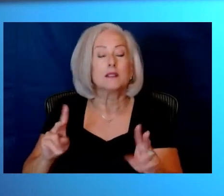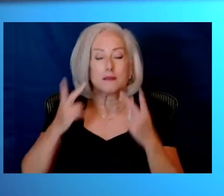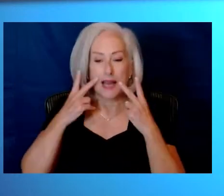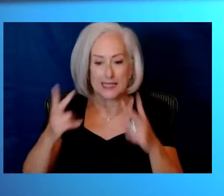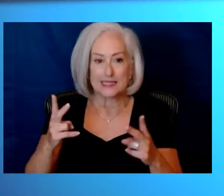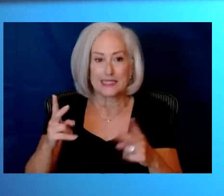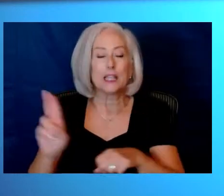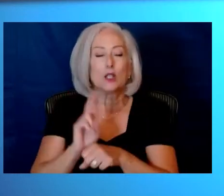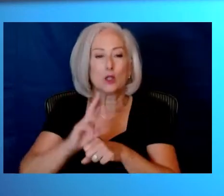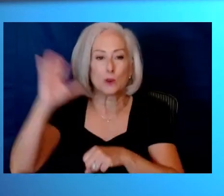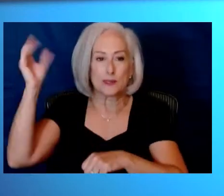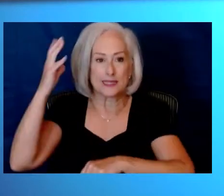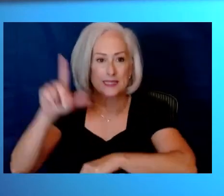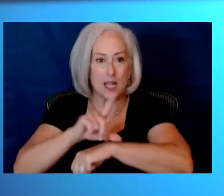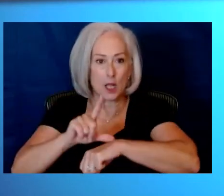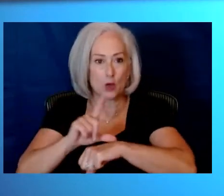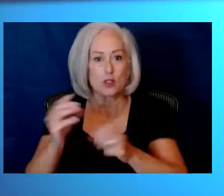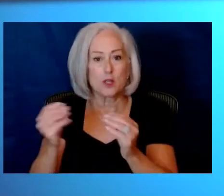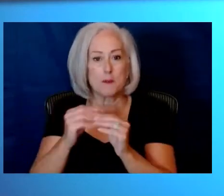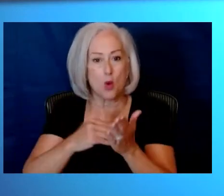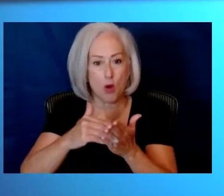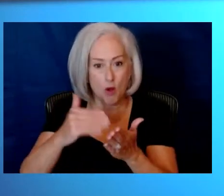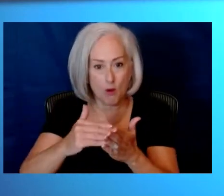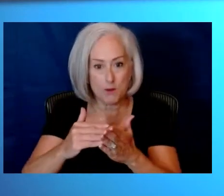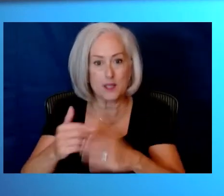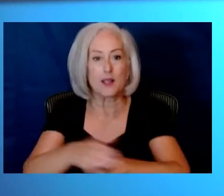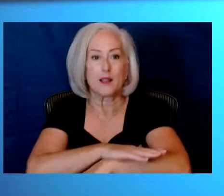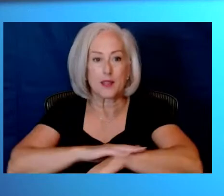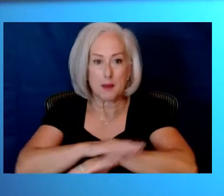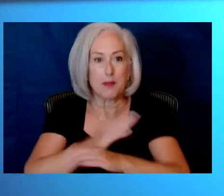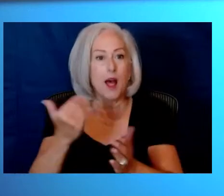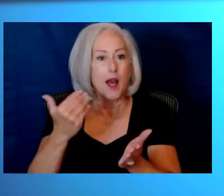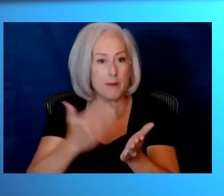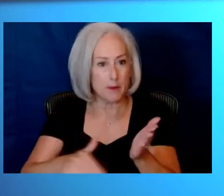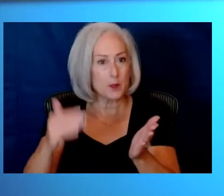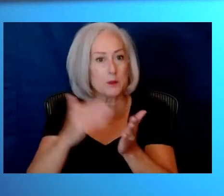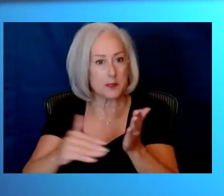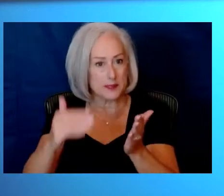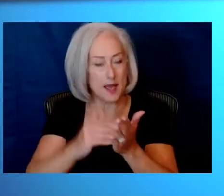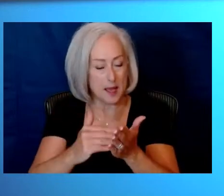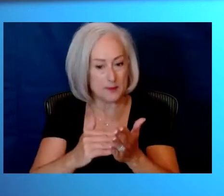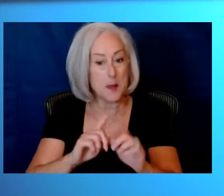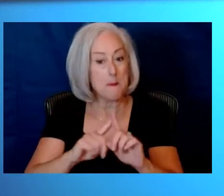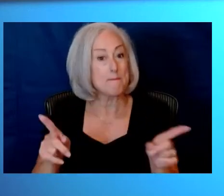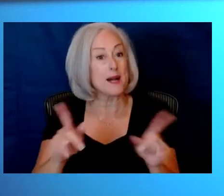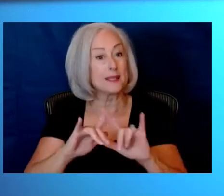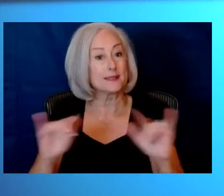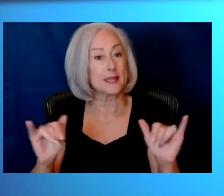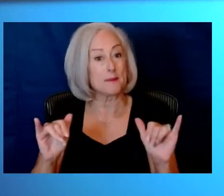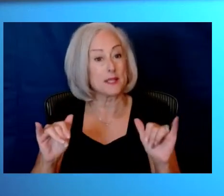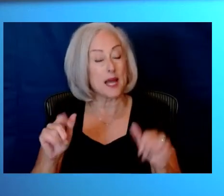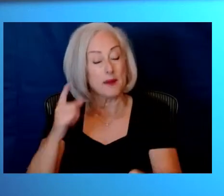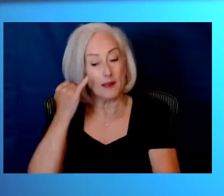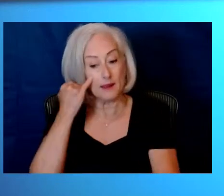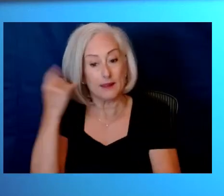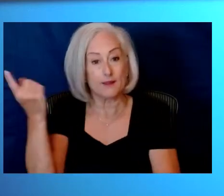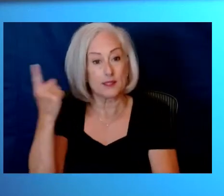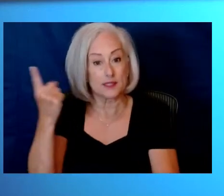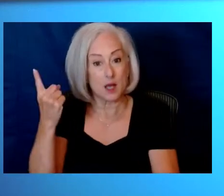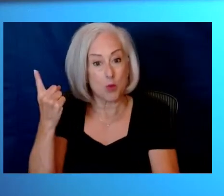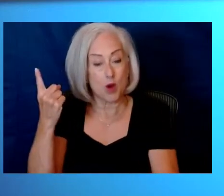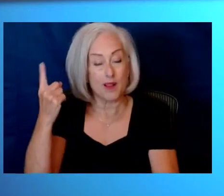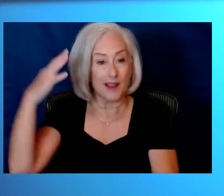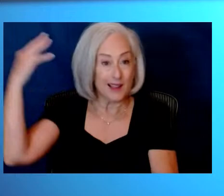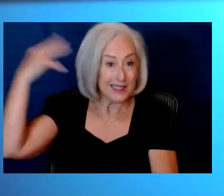and religiously. They do reapply. At the same time, I think, again, if someone who gets repeated sun exposure